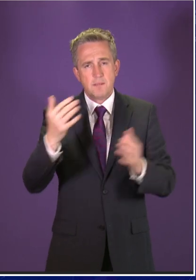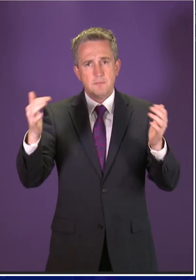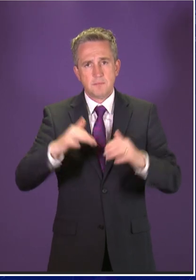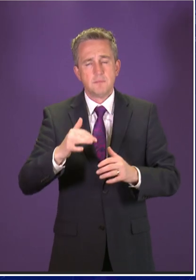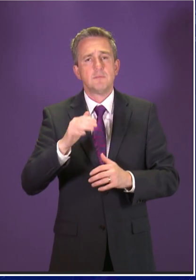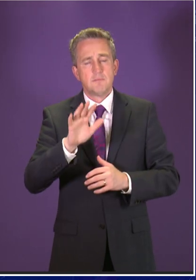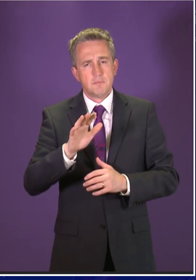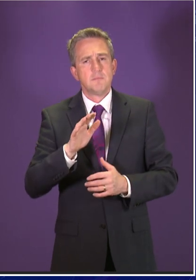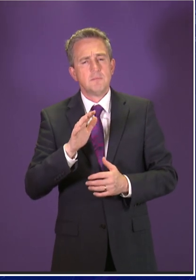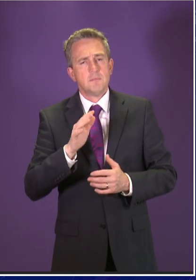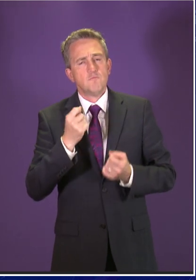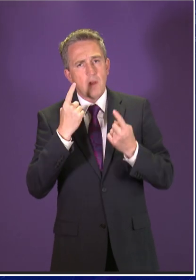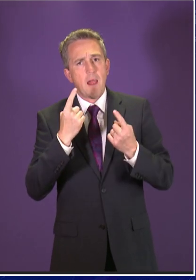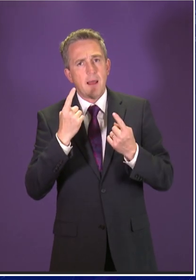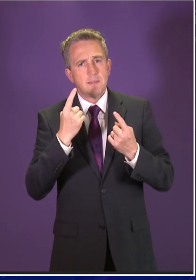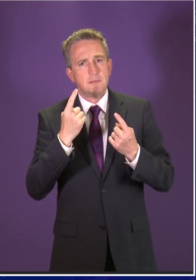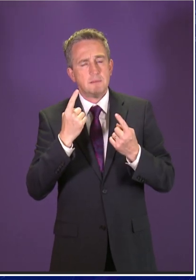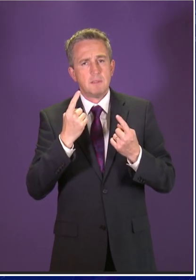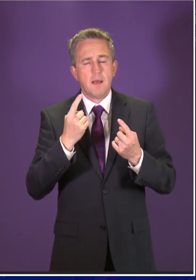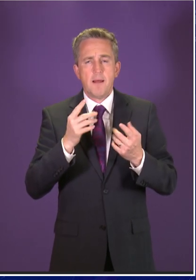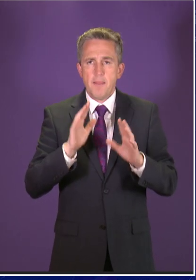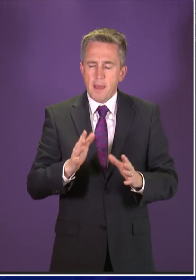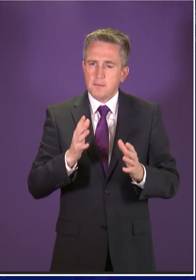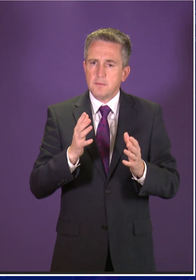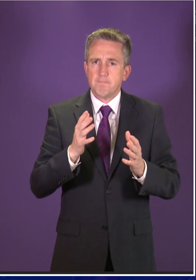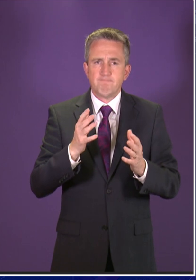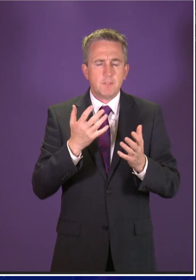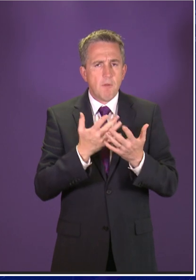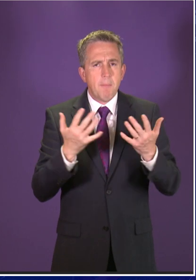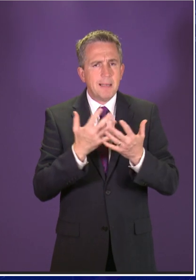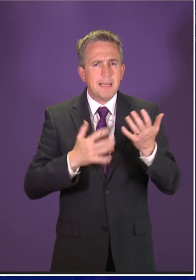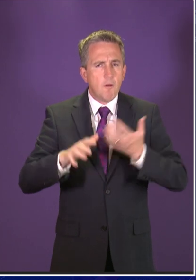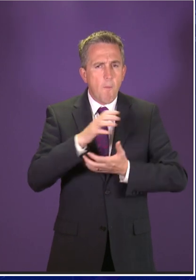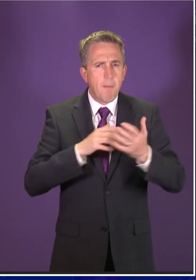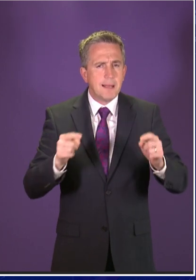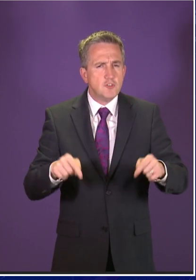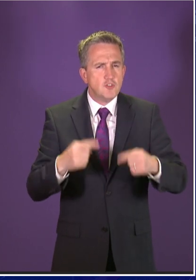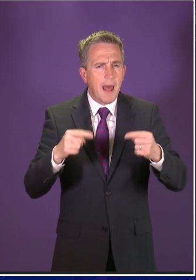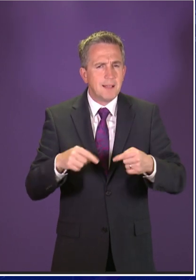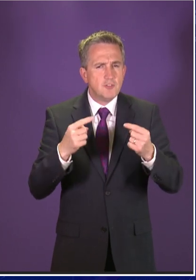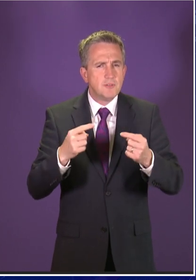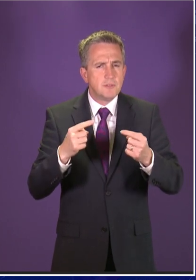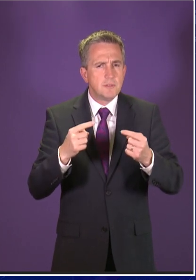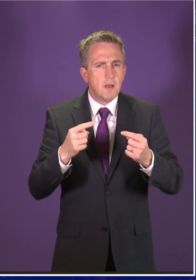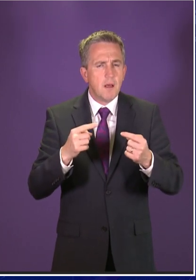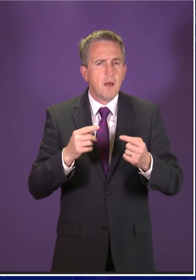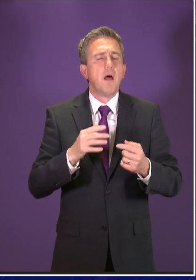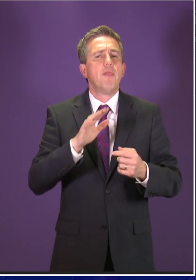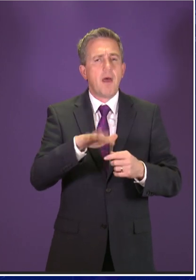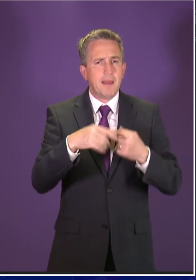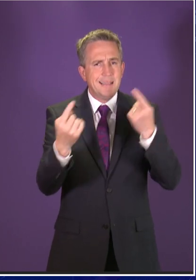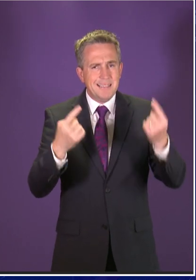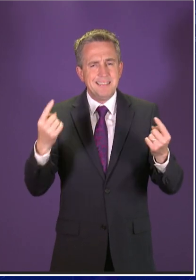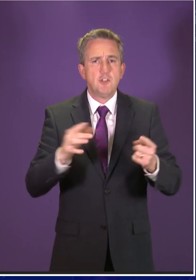is a greatly enhanced appreciation of the truly complex challenges that each and every Minister of Culture faces